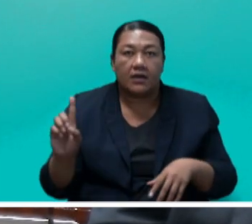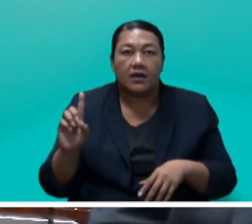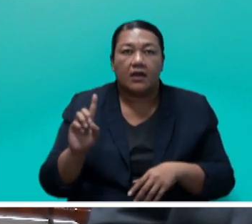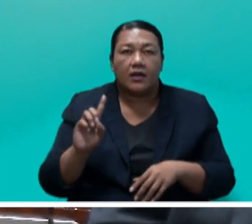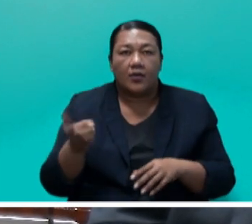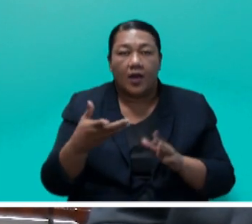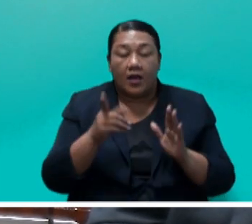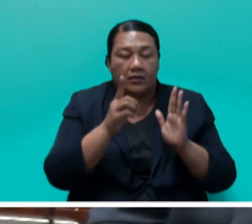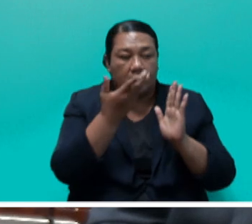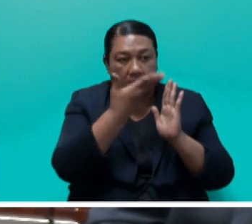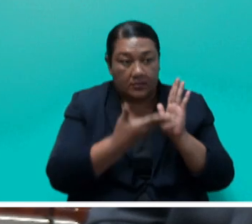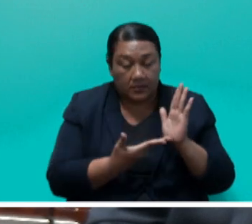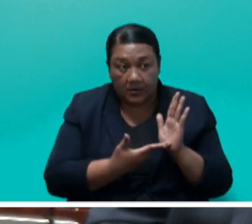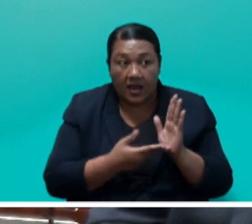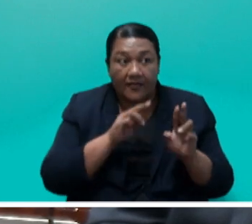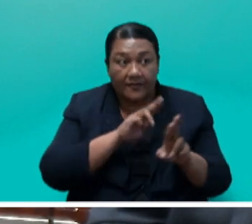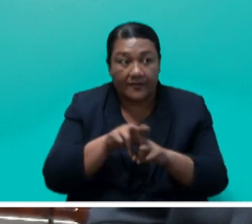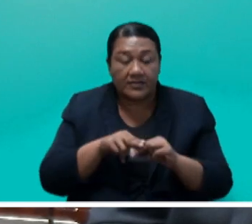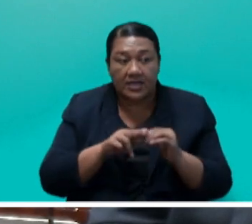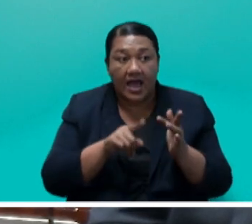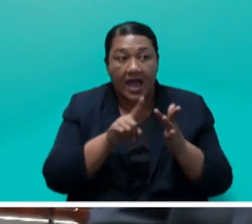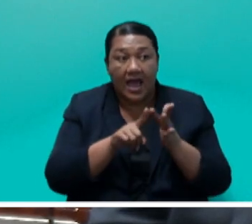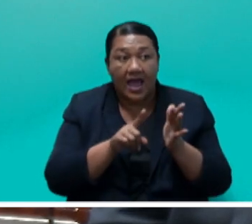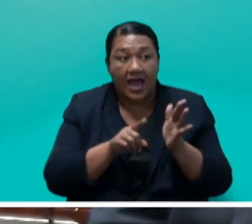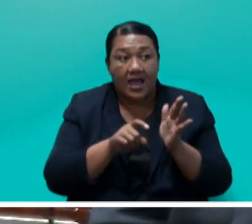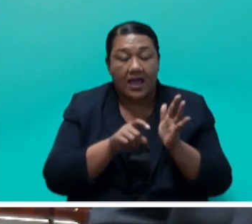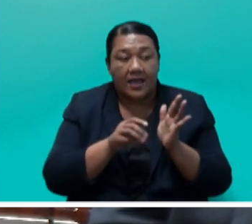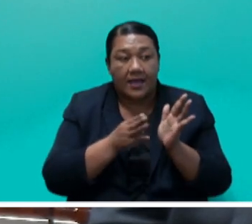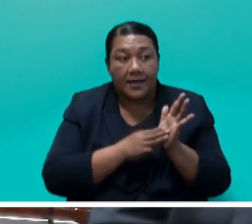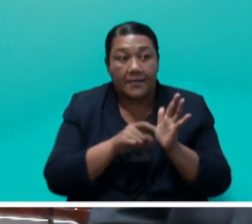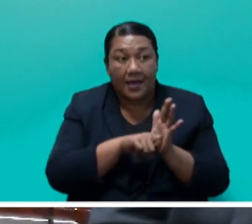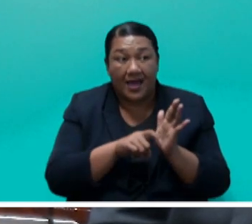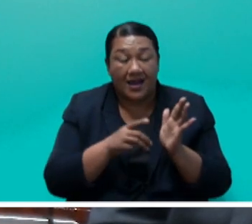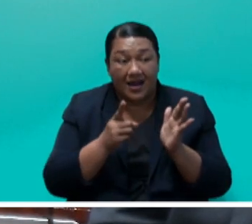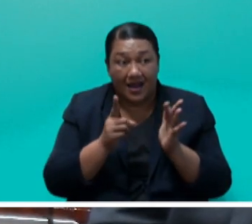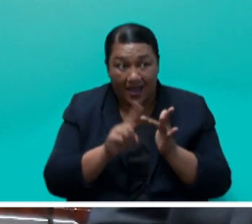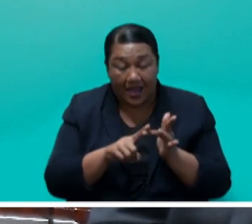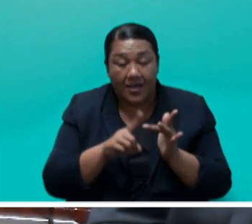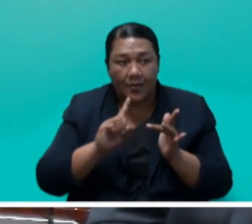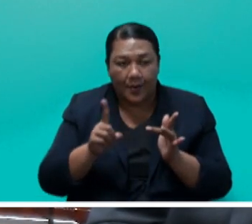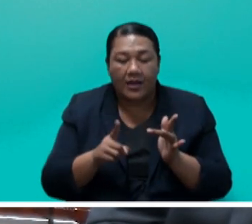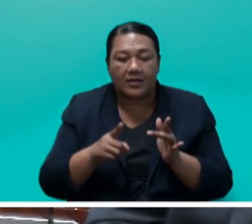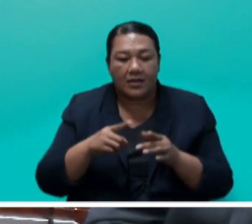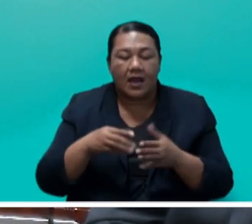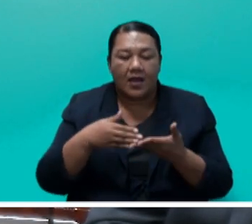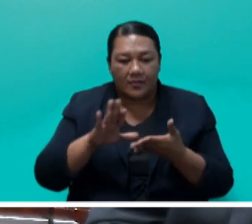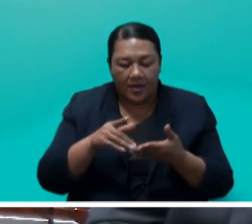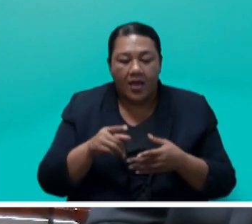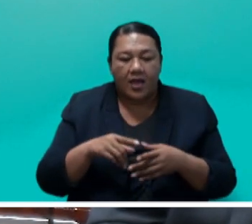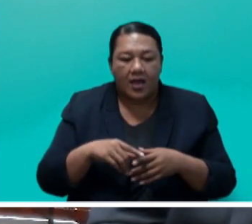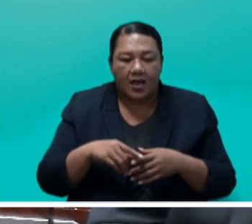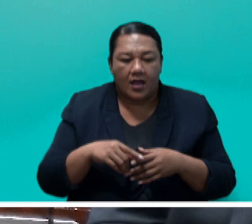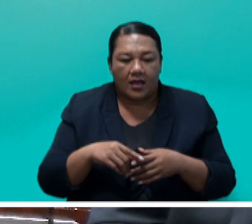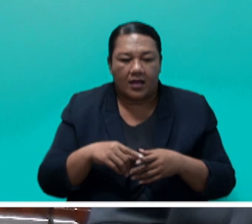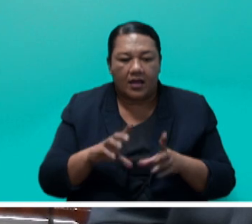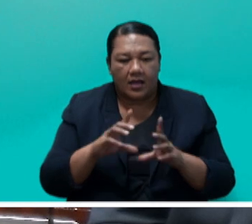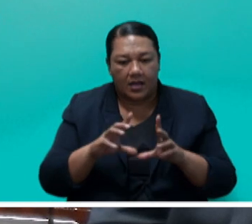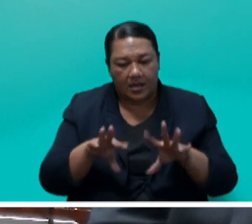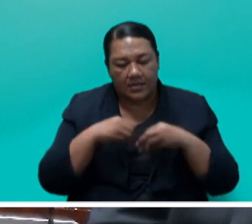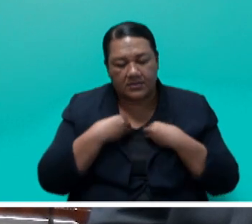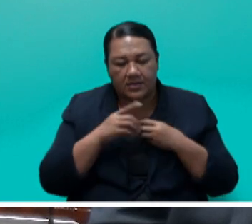leader of the opposition. And again, this is an important initiative which we will continue to